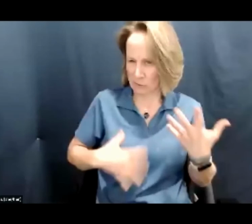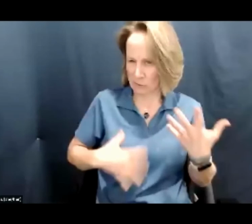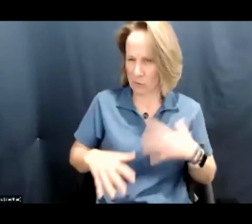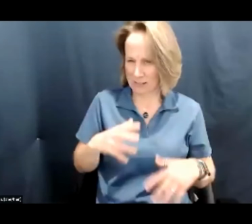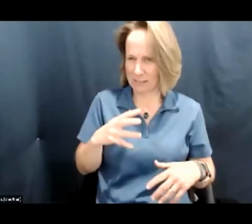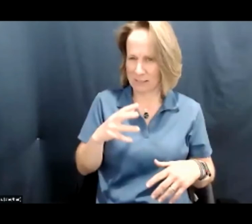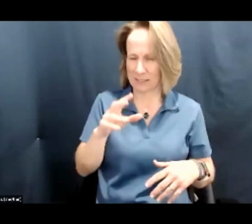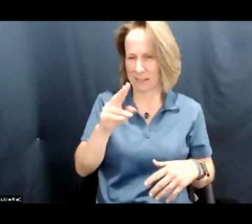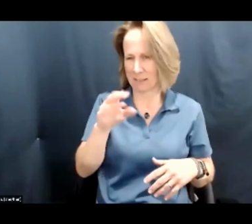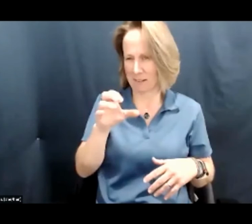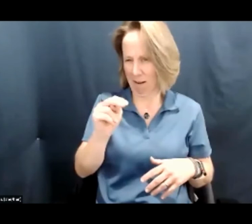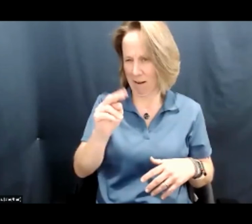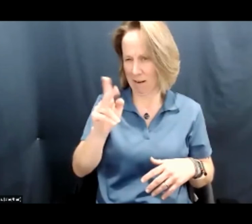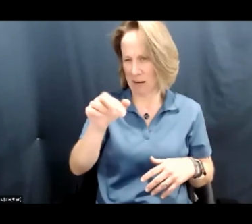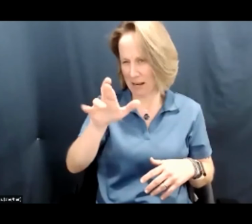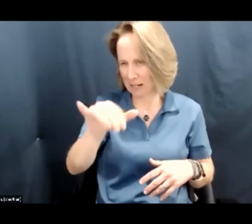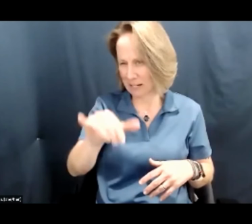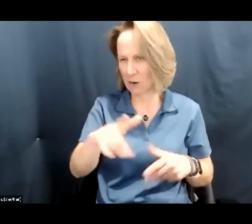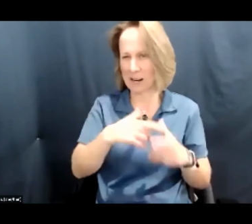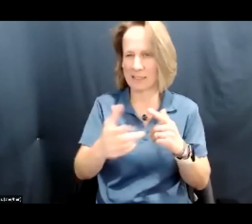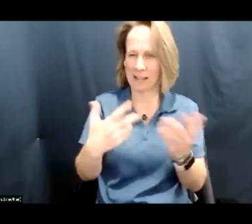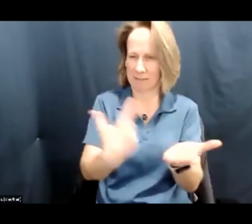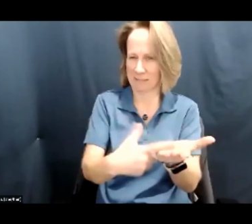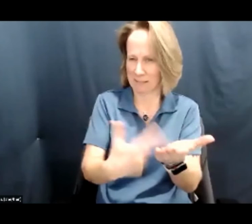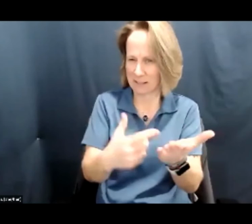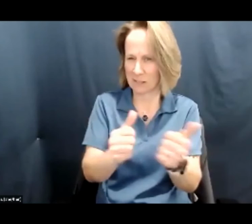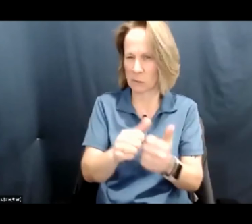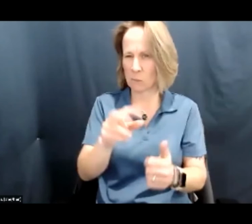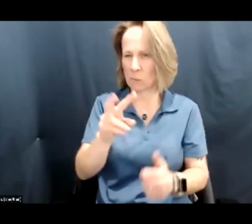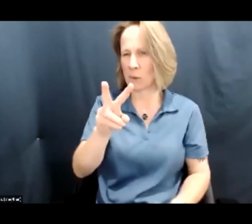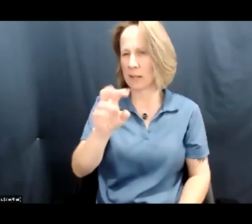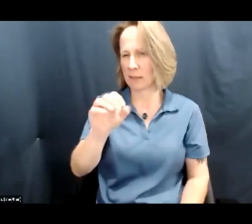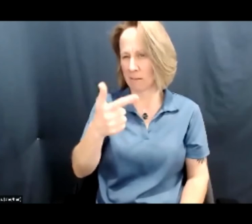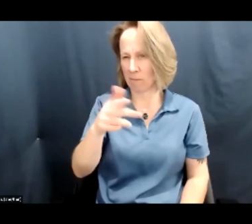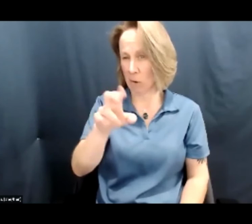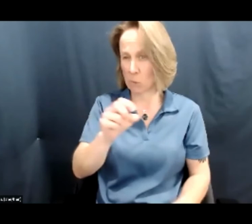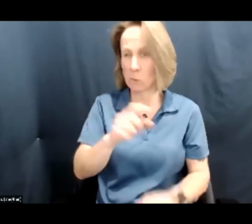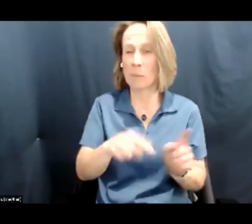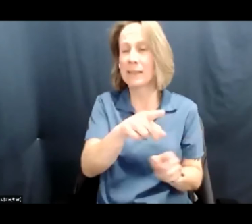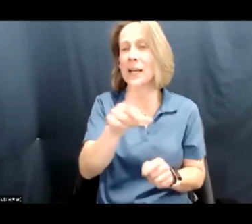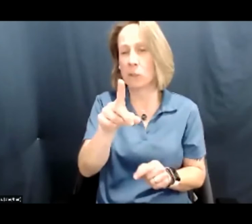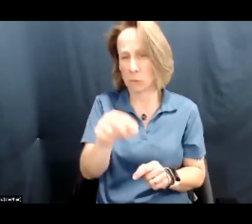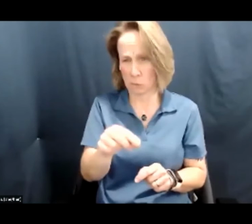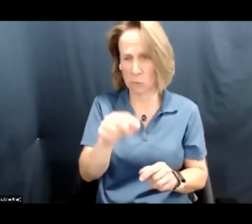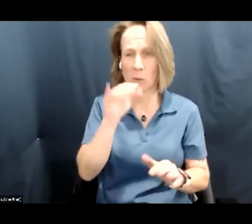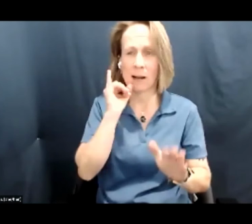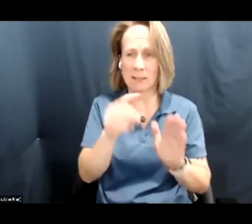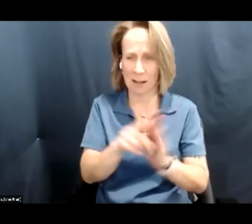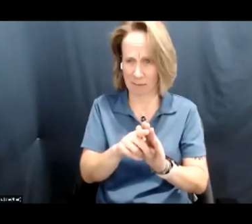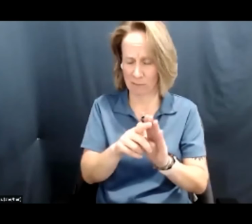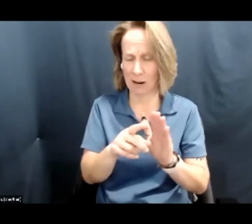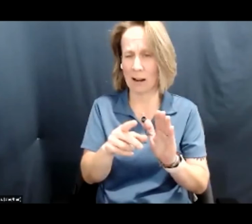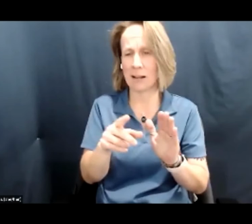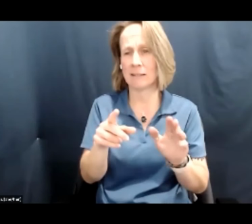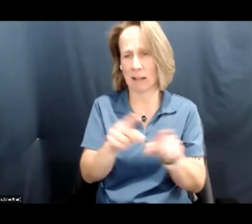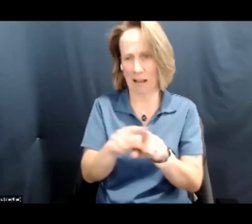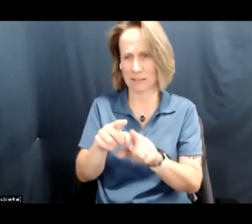But they do not identify as non-binary, right? So we can't make assumptions based on how someone